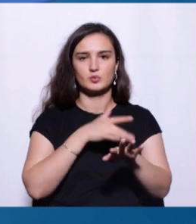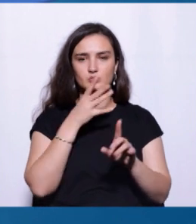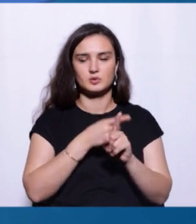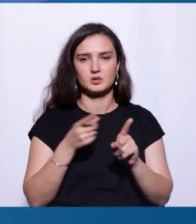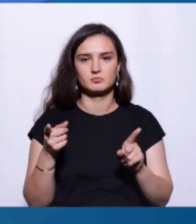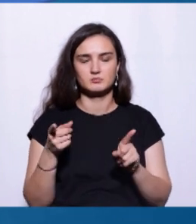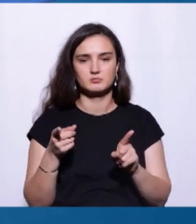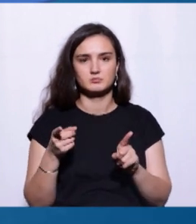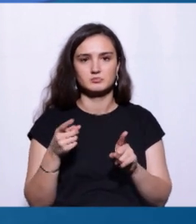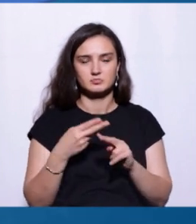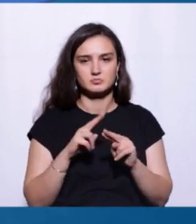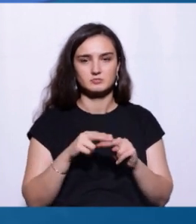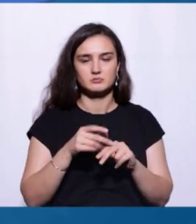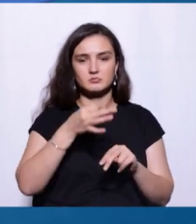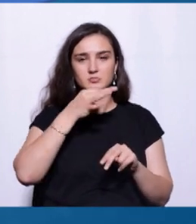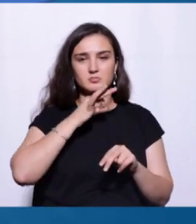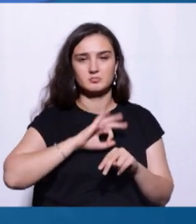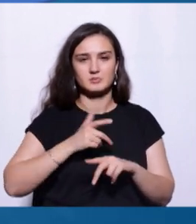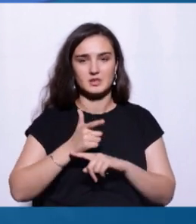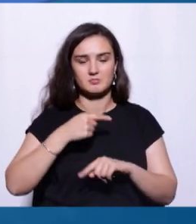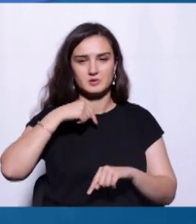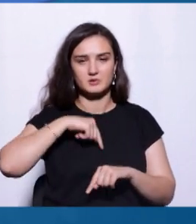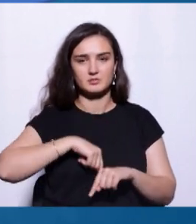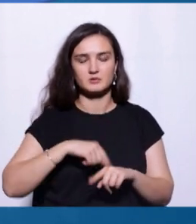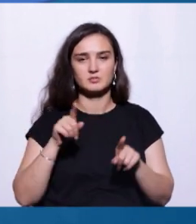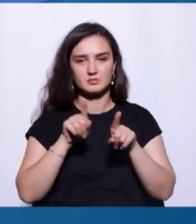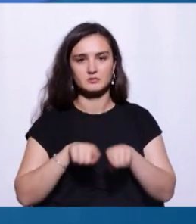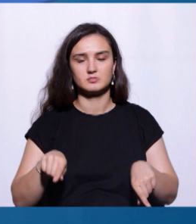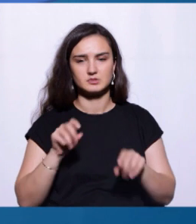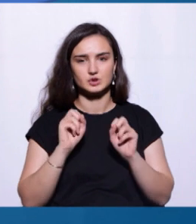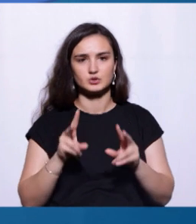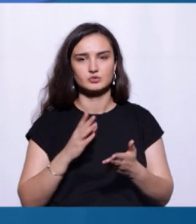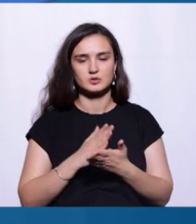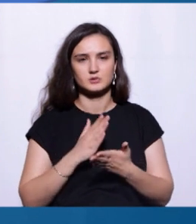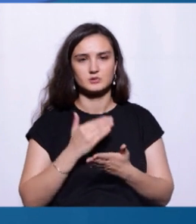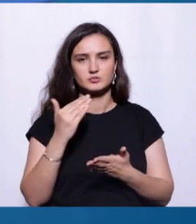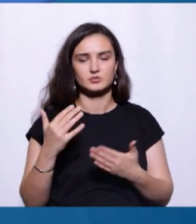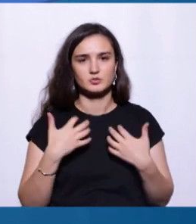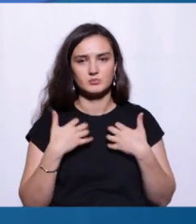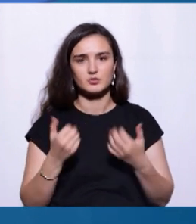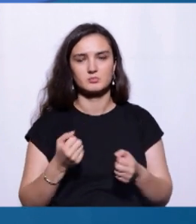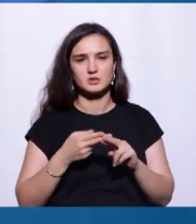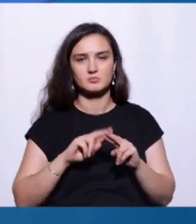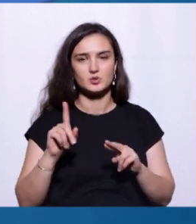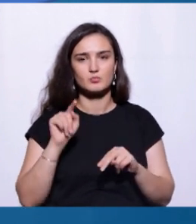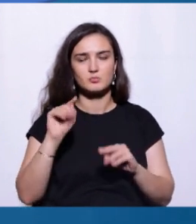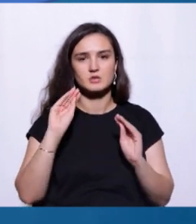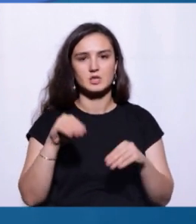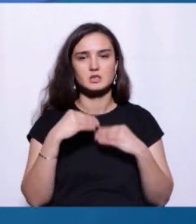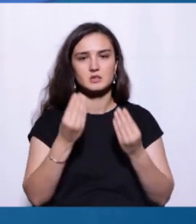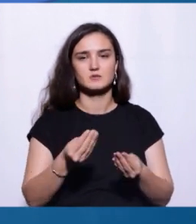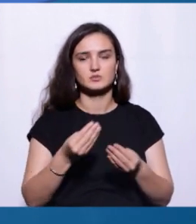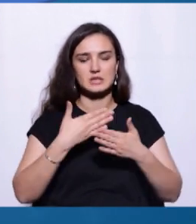time. Unlike the pill cam, X-rays are also dangerous for your health because they give off